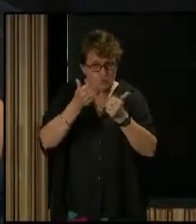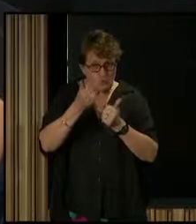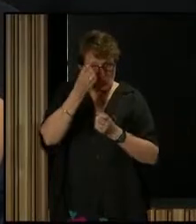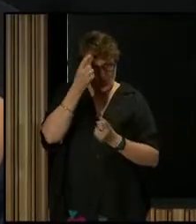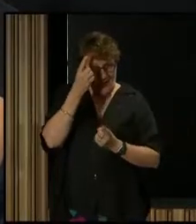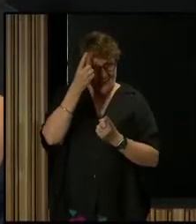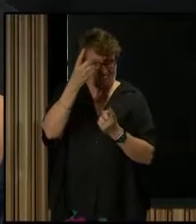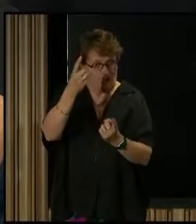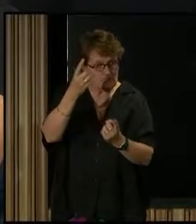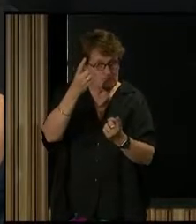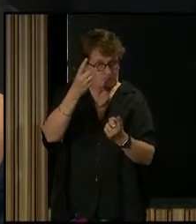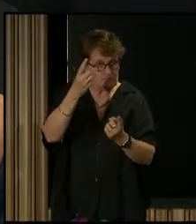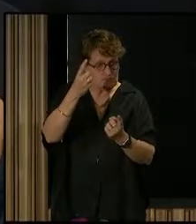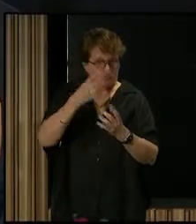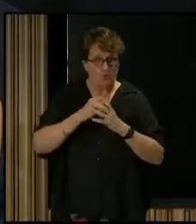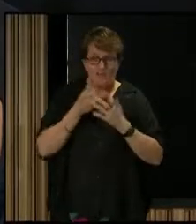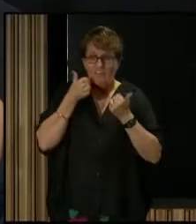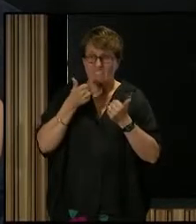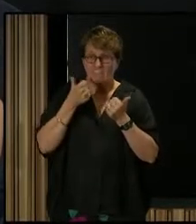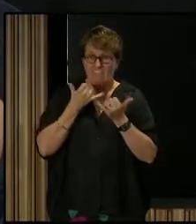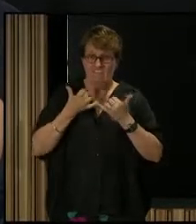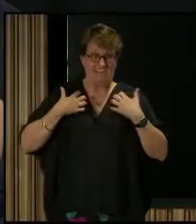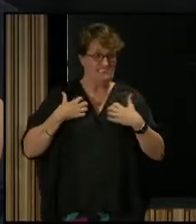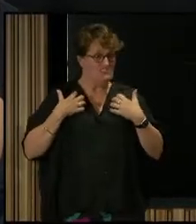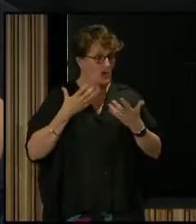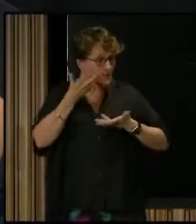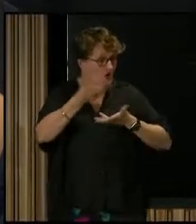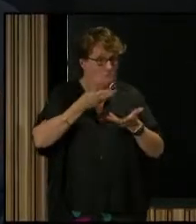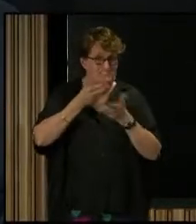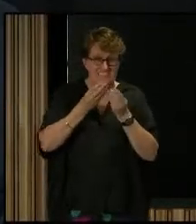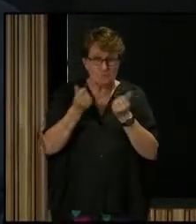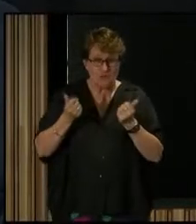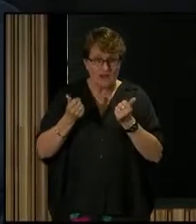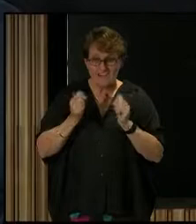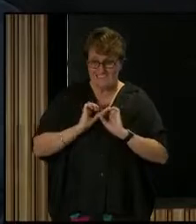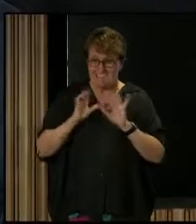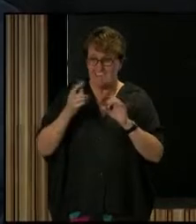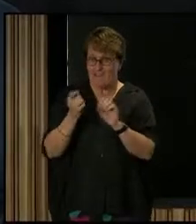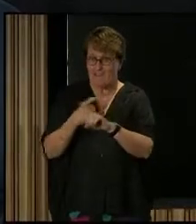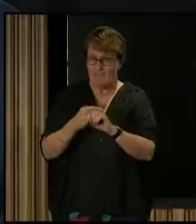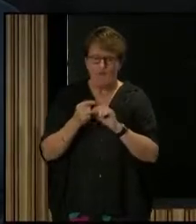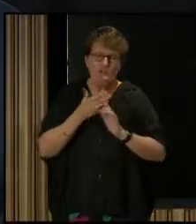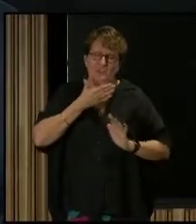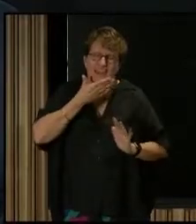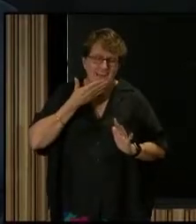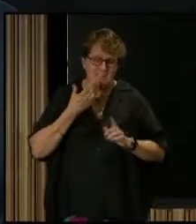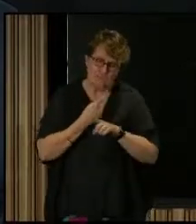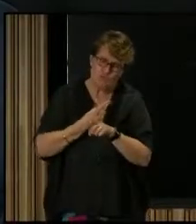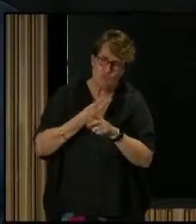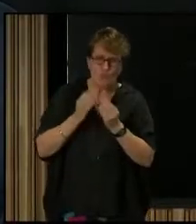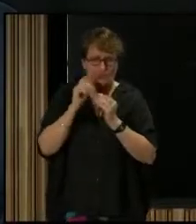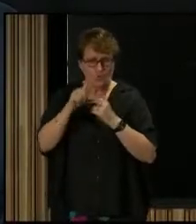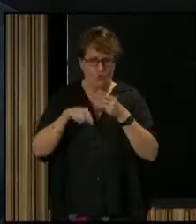live by, it's that when you have a really exciting conversation with someone, just send them a little email afterwards and say it was so lovely to talk about you about